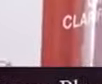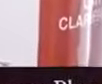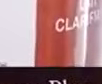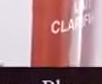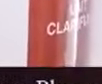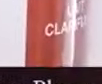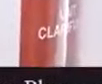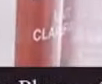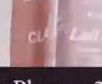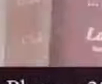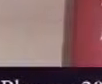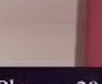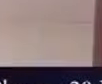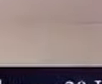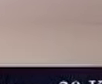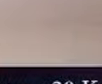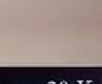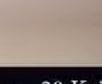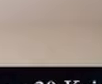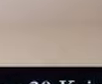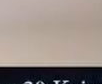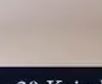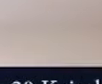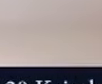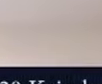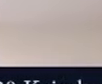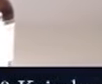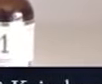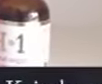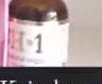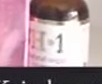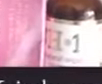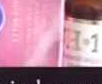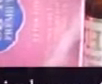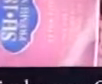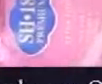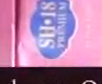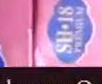la consult tamit. Balañ la jaay diw, dinañ def a free consultation